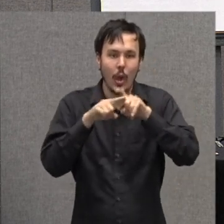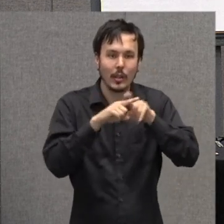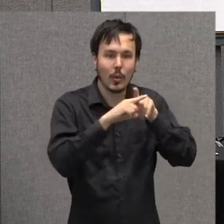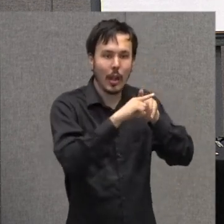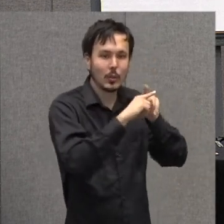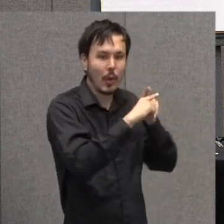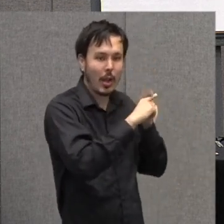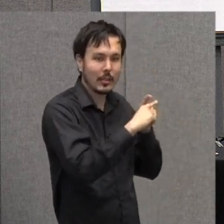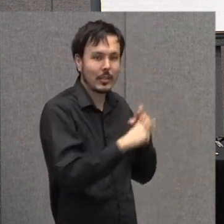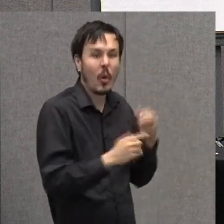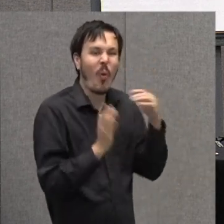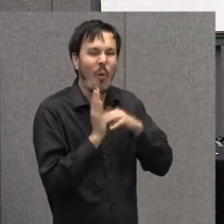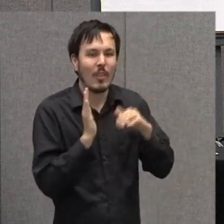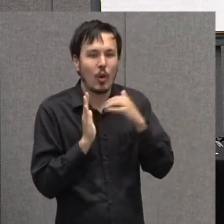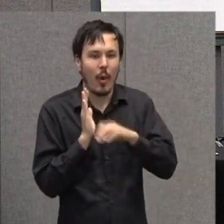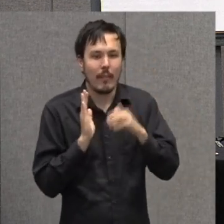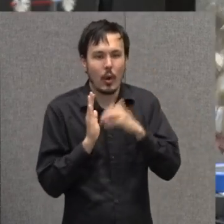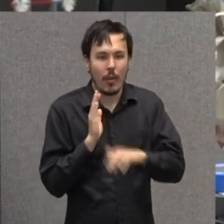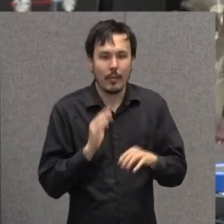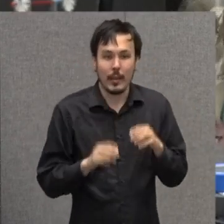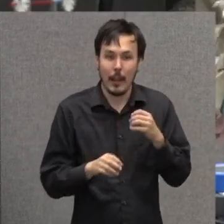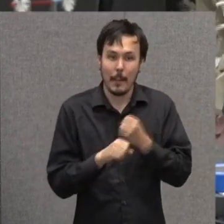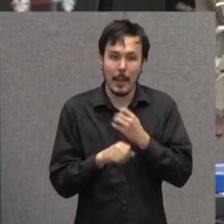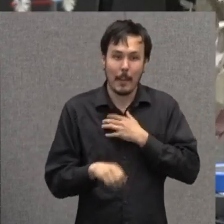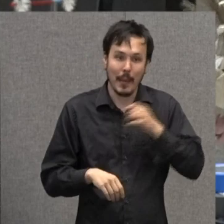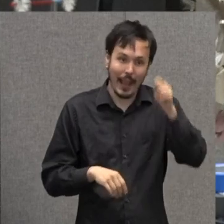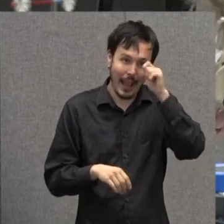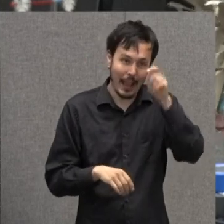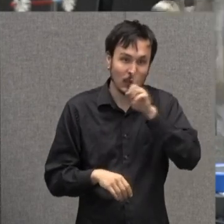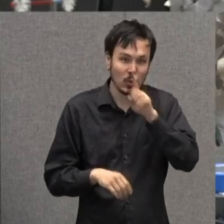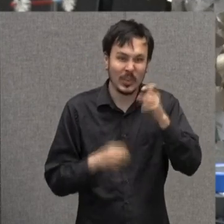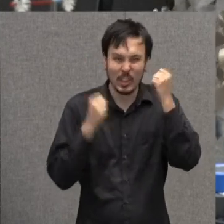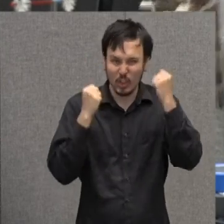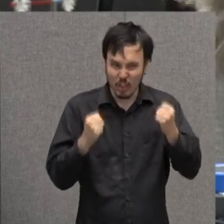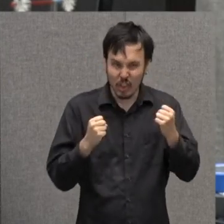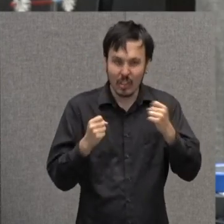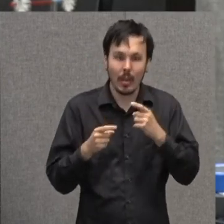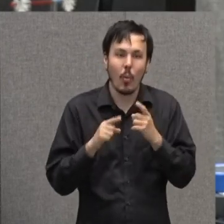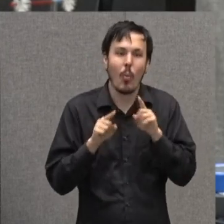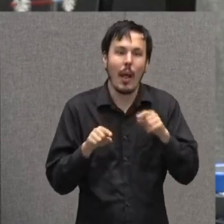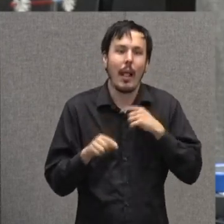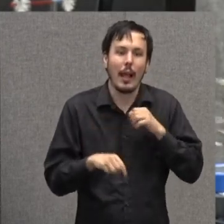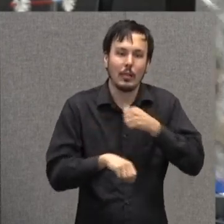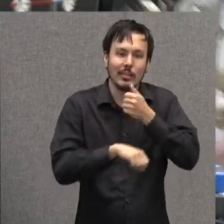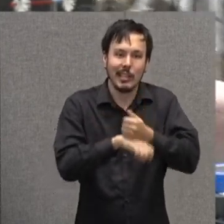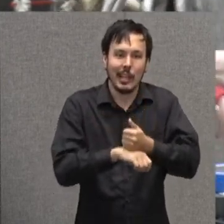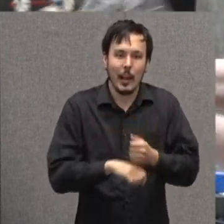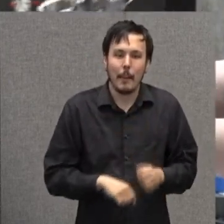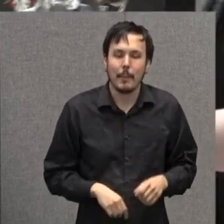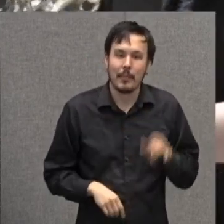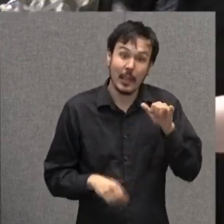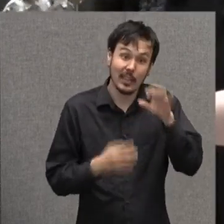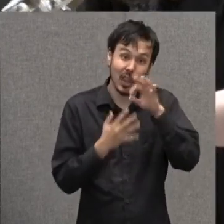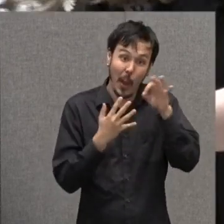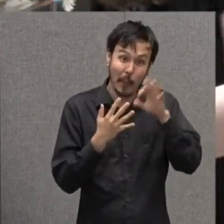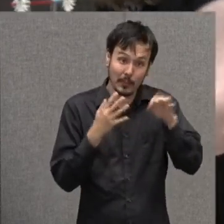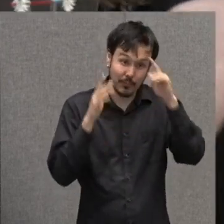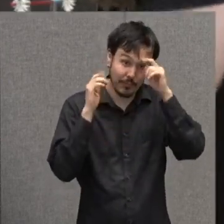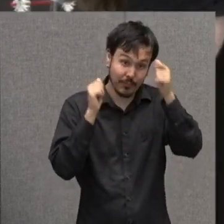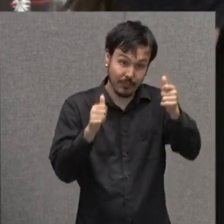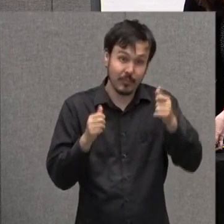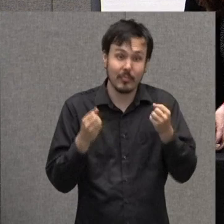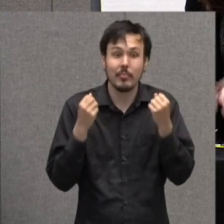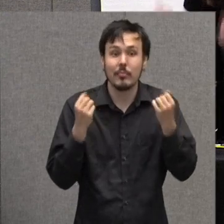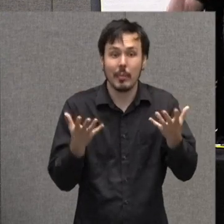crisscrossing over and over and over again. So this made my hat really sturdy, I noticed, as I was working. So that's an option, too. You can have a bunch of